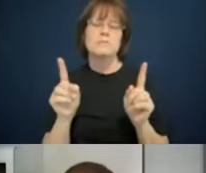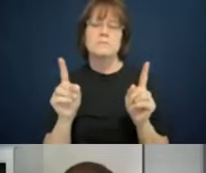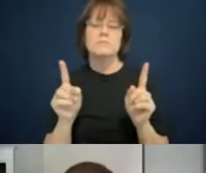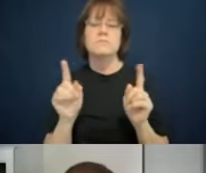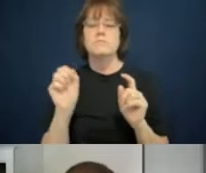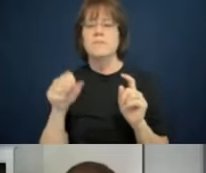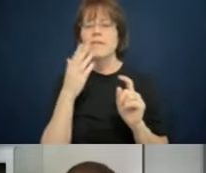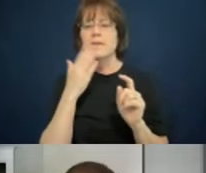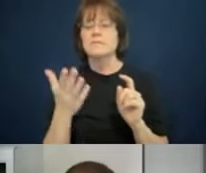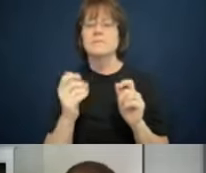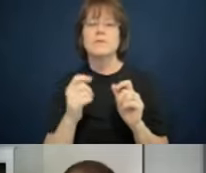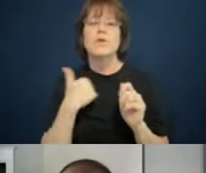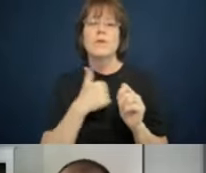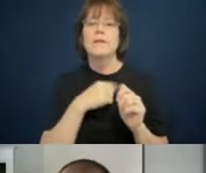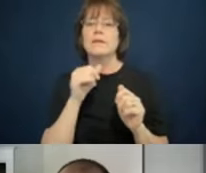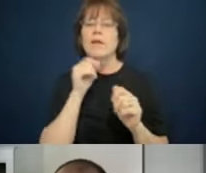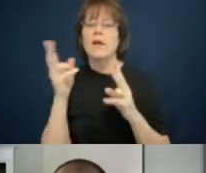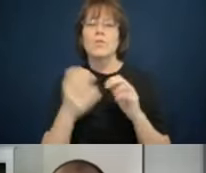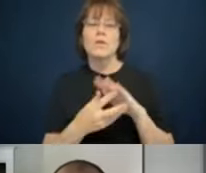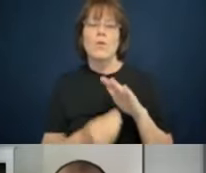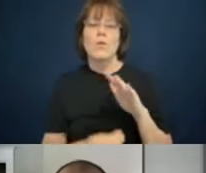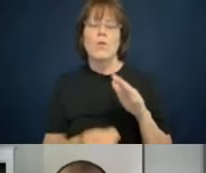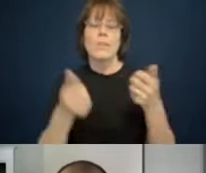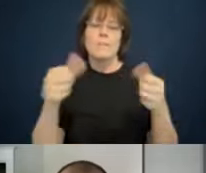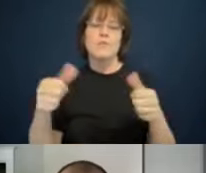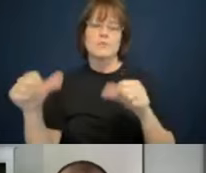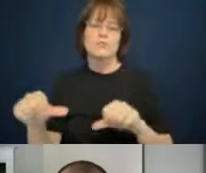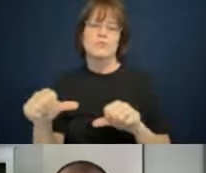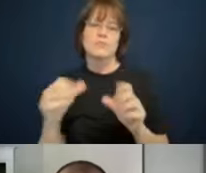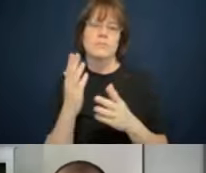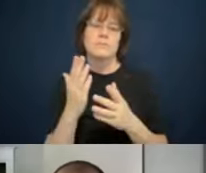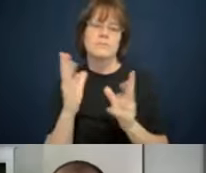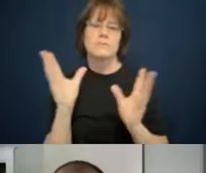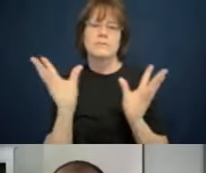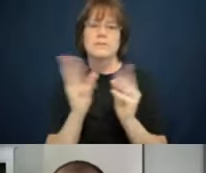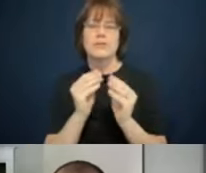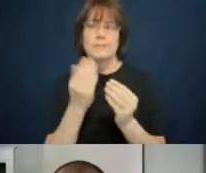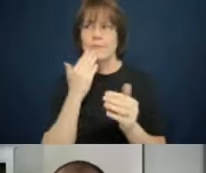But yeah, thanks. And we didn't record the poster sessions because I